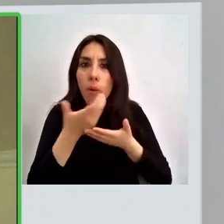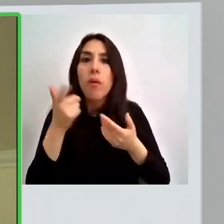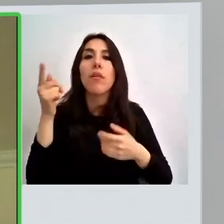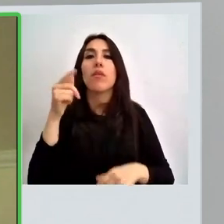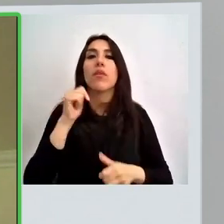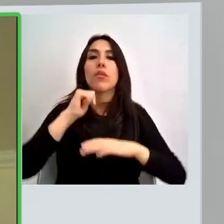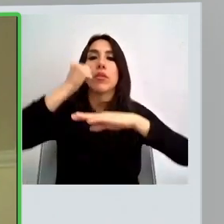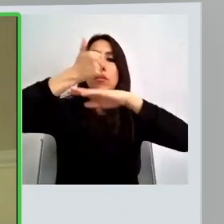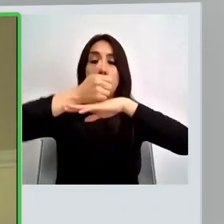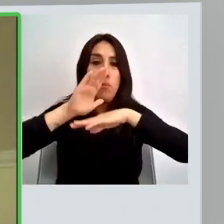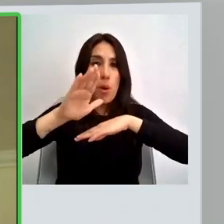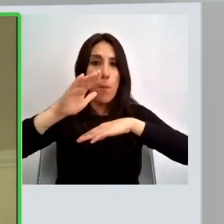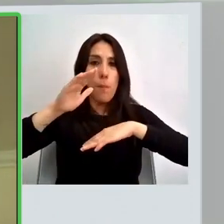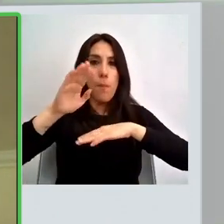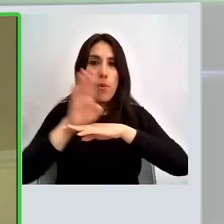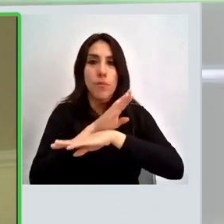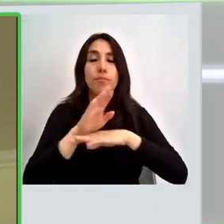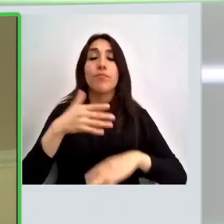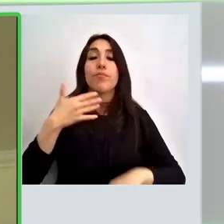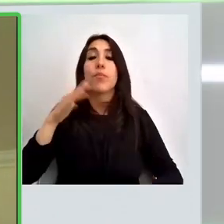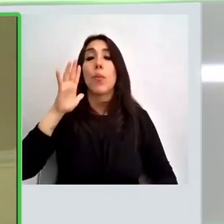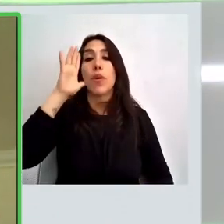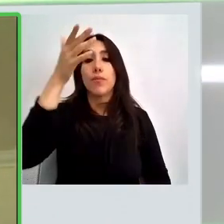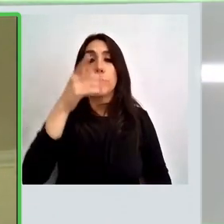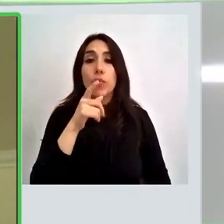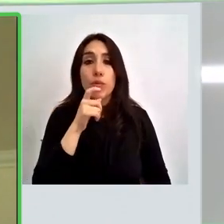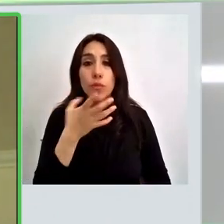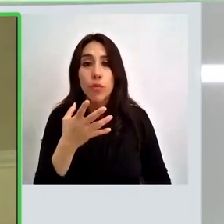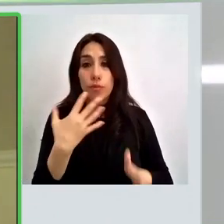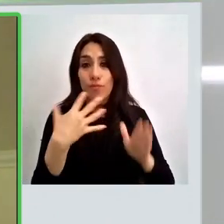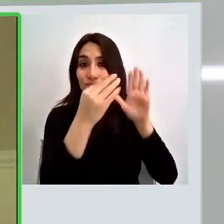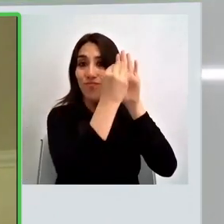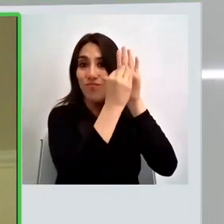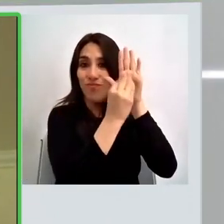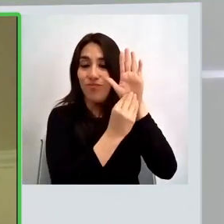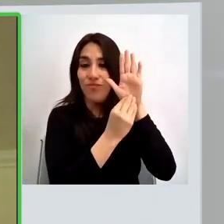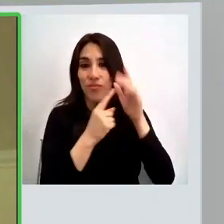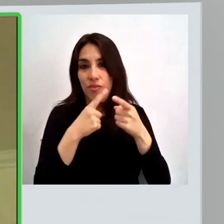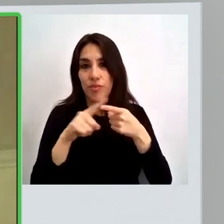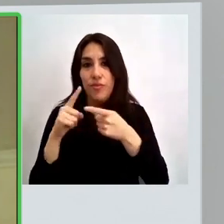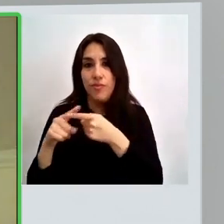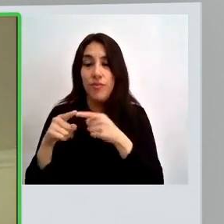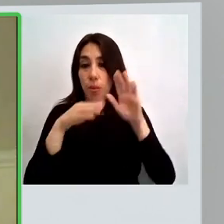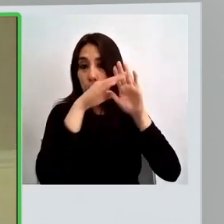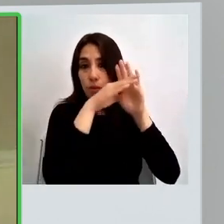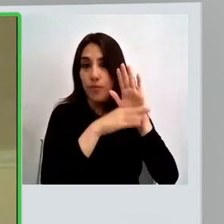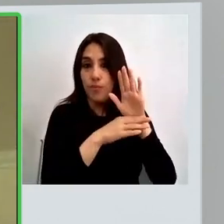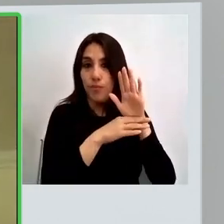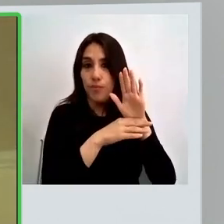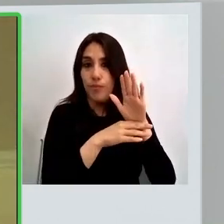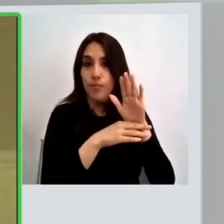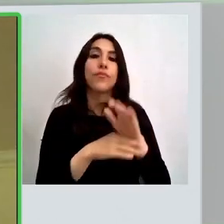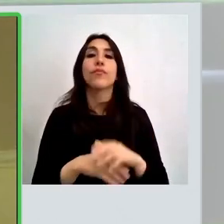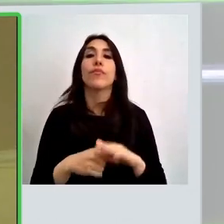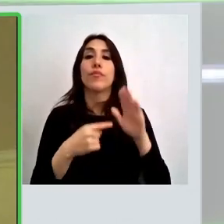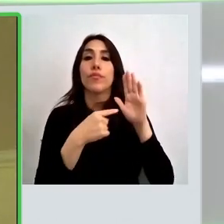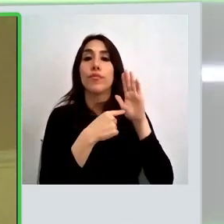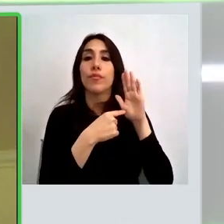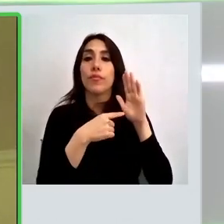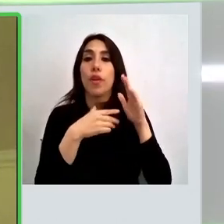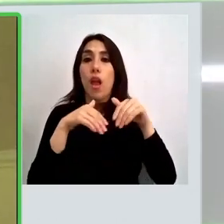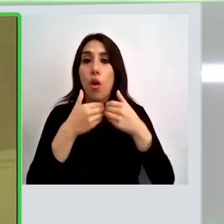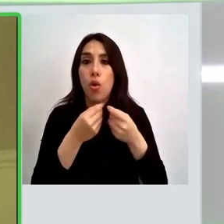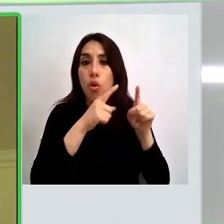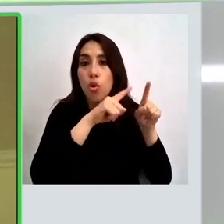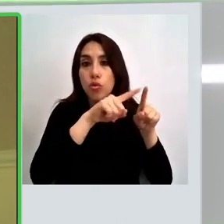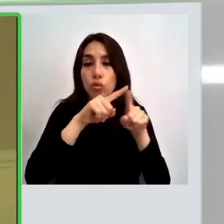regimes, processes, so that other workers could become equally as productive. So I